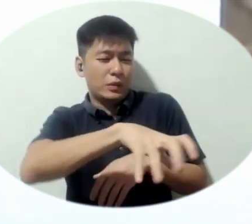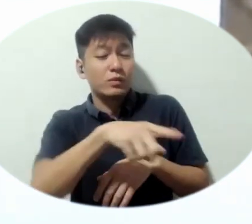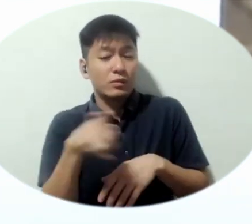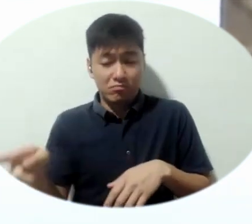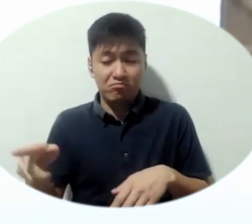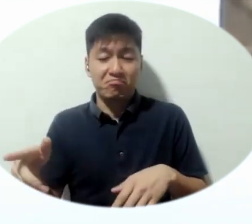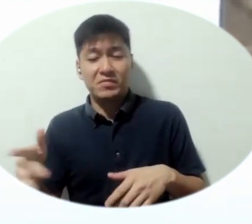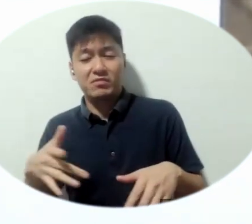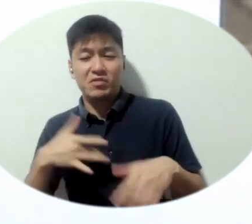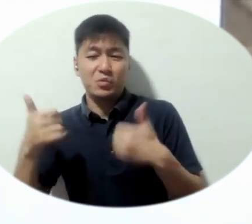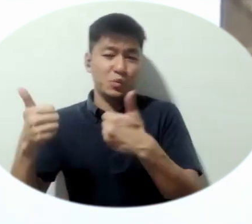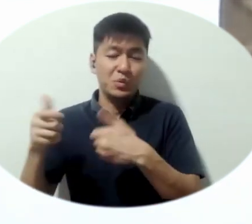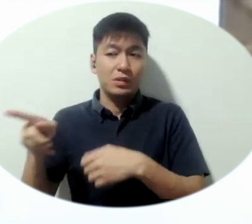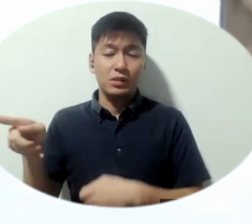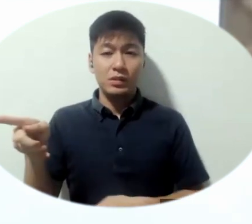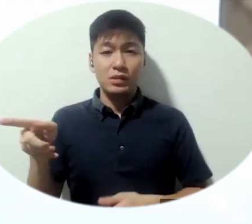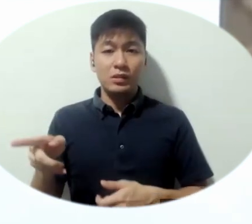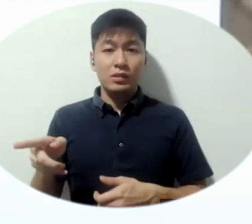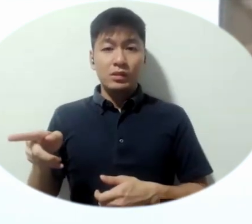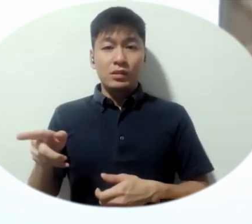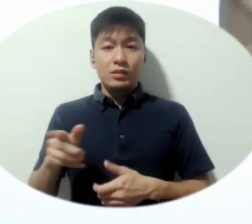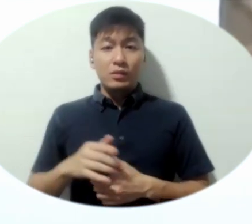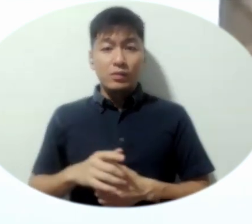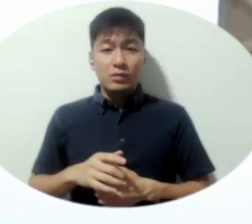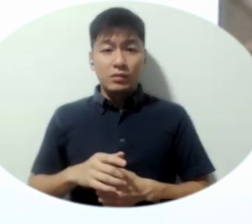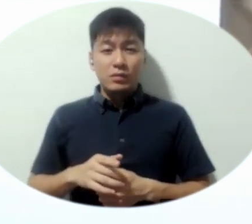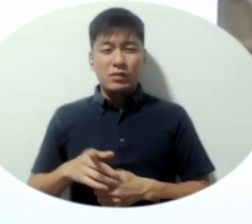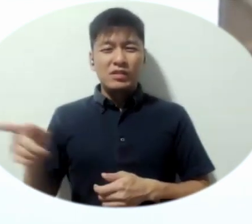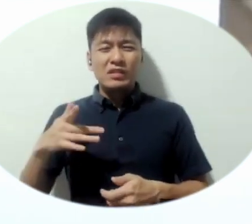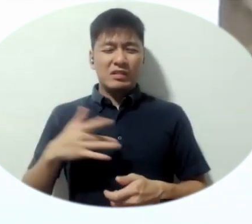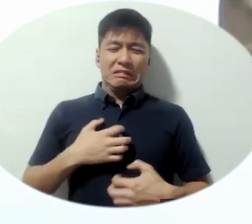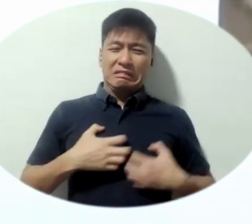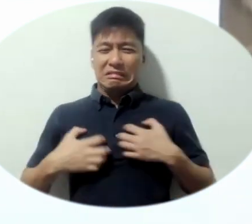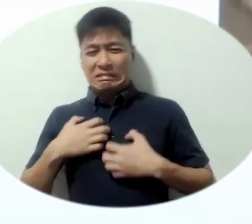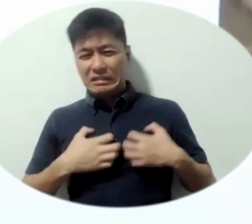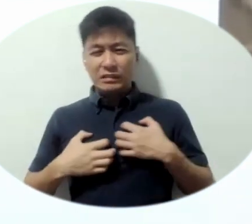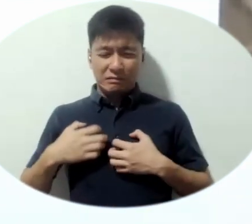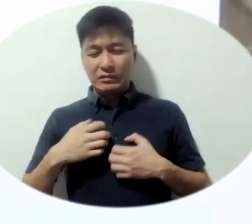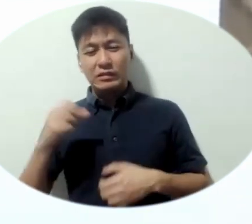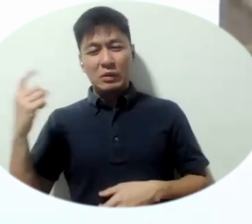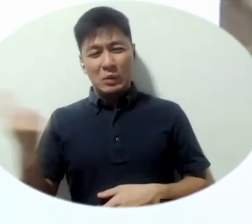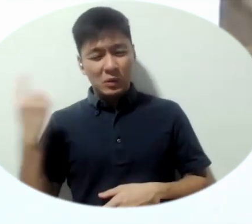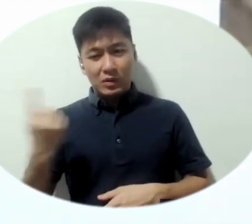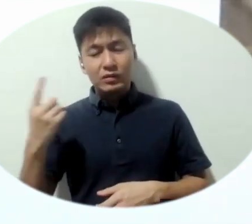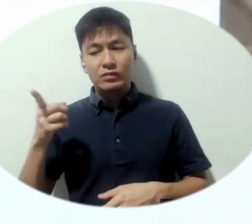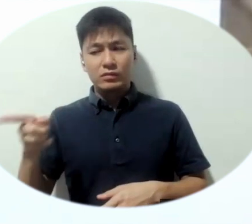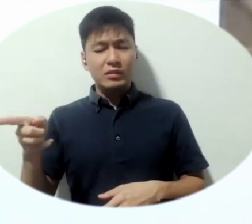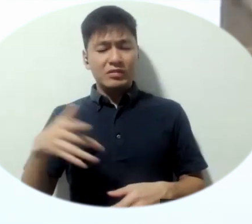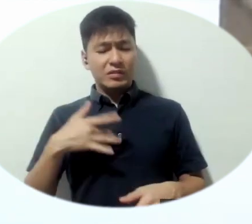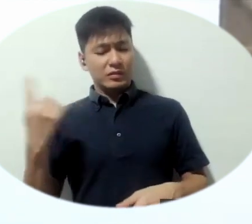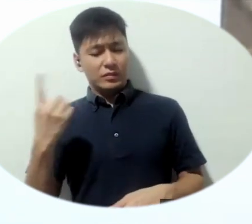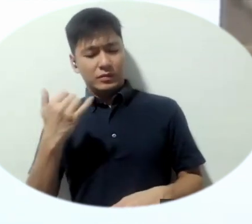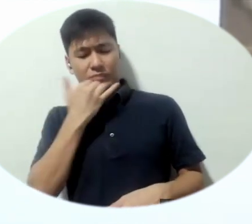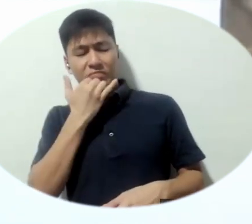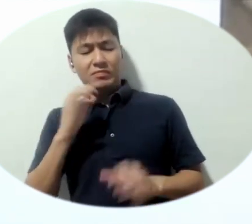because she was an anxiety all the time. She felt that something is going not right in the neighborhood,